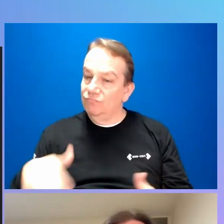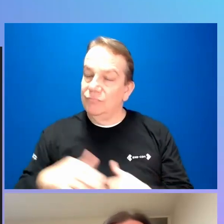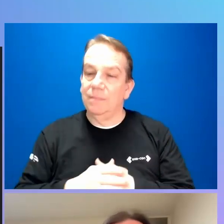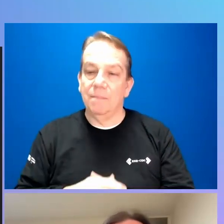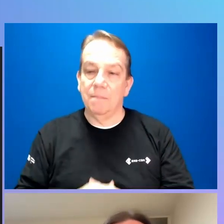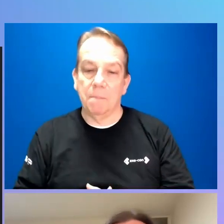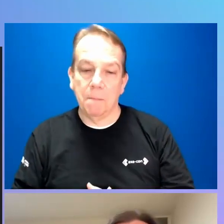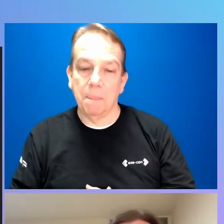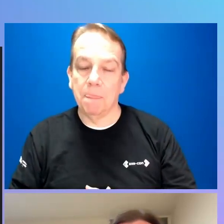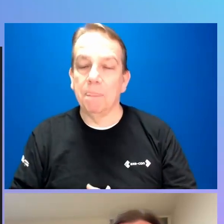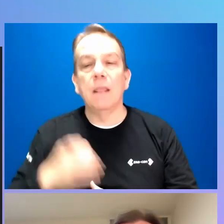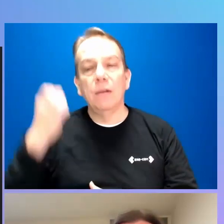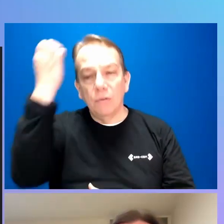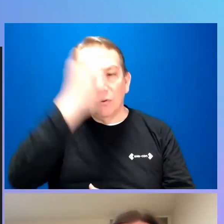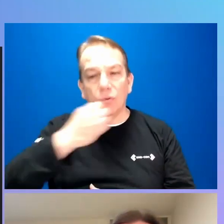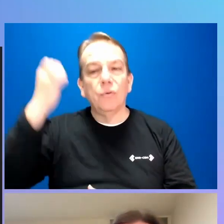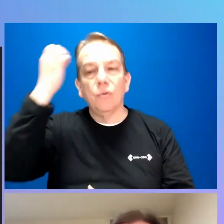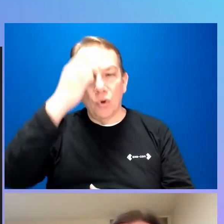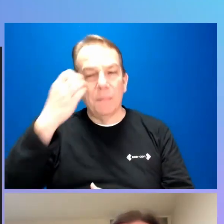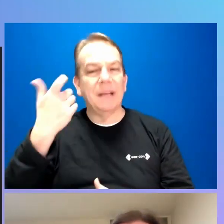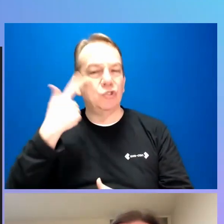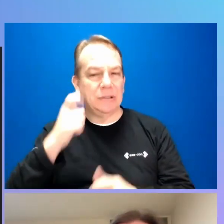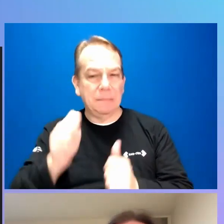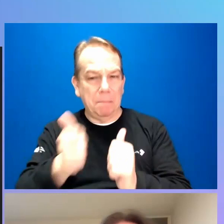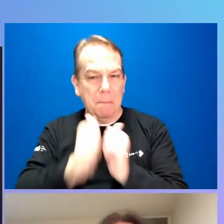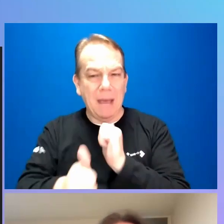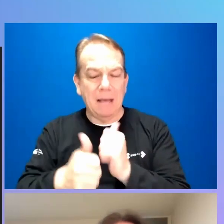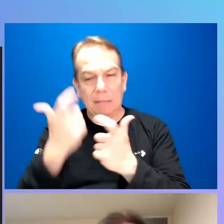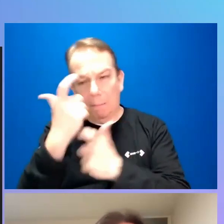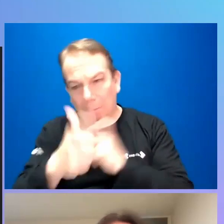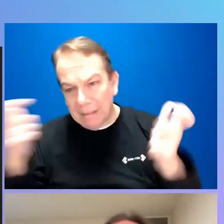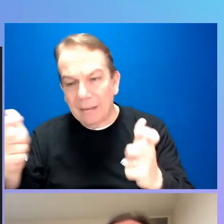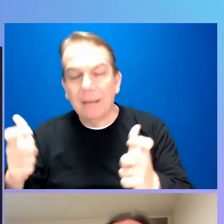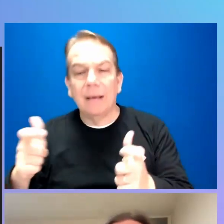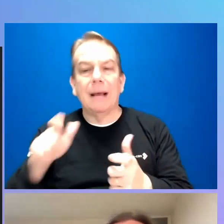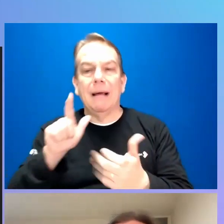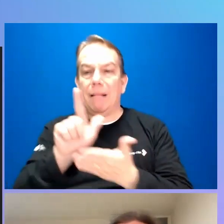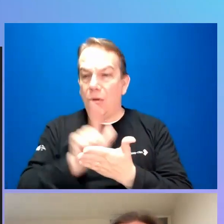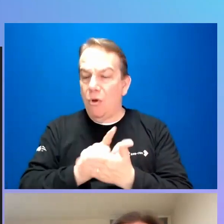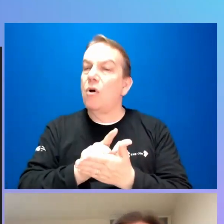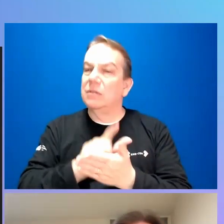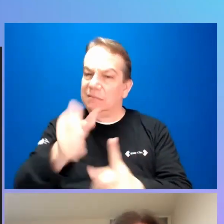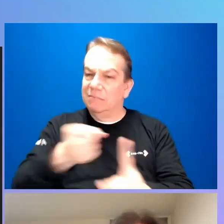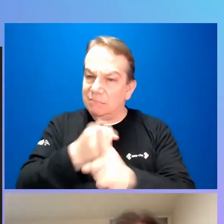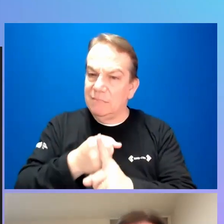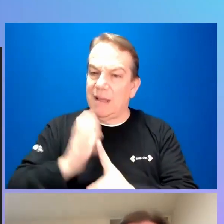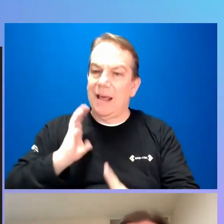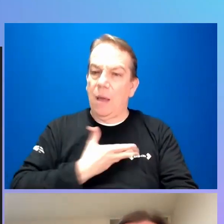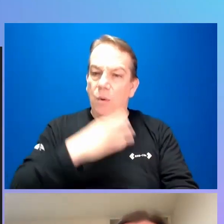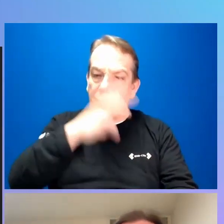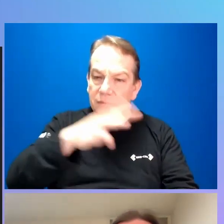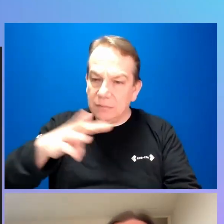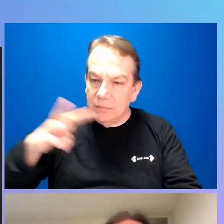Europe has put out a number of big legislations that impacted the web everywhere. There was